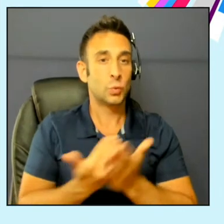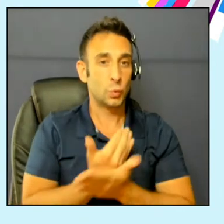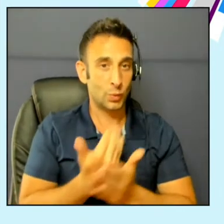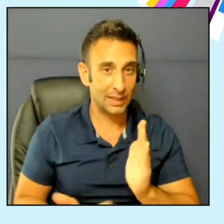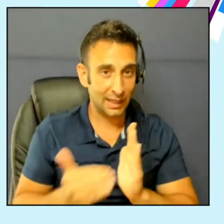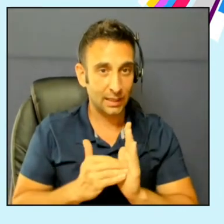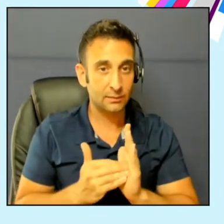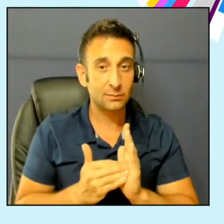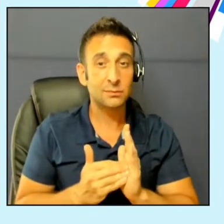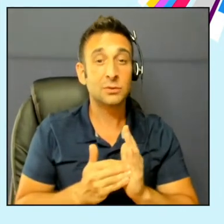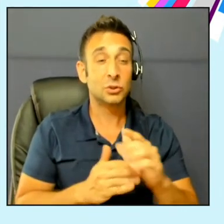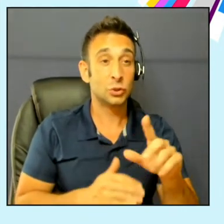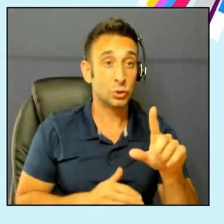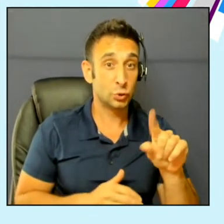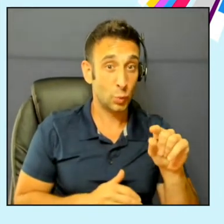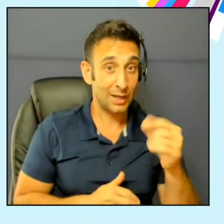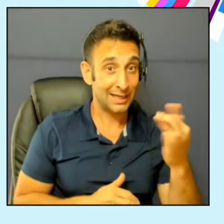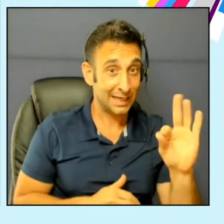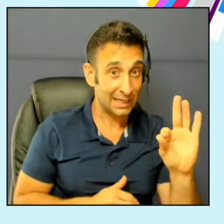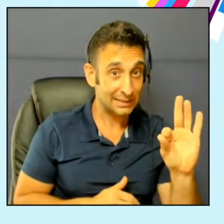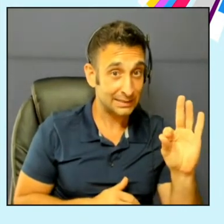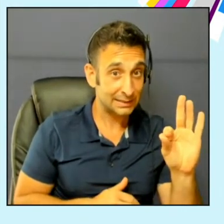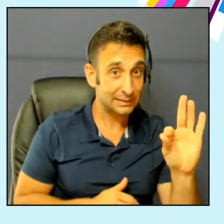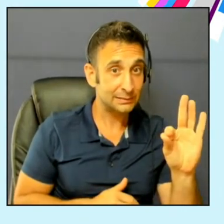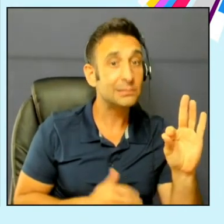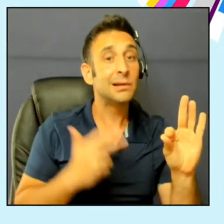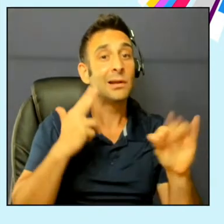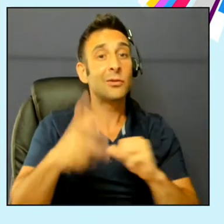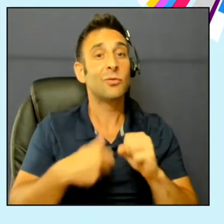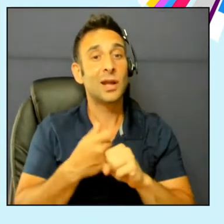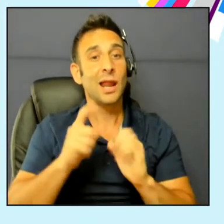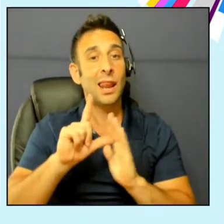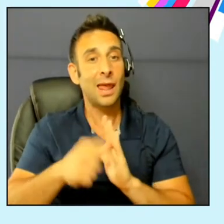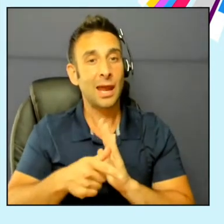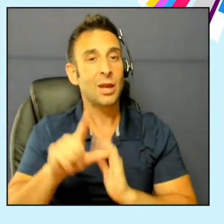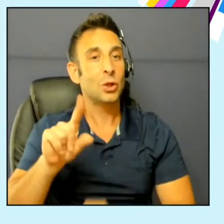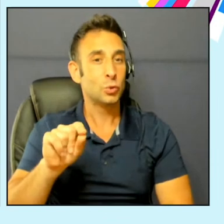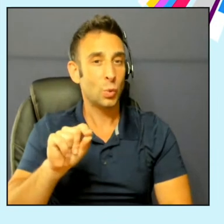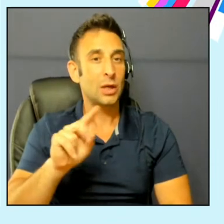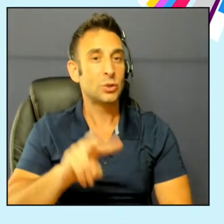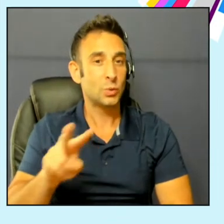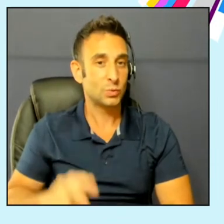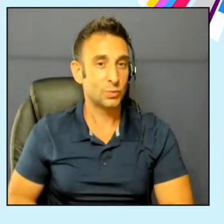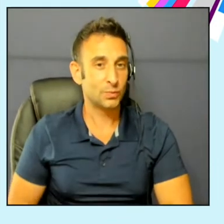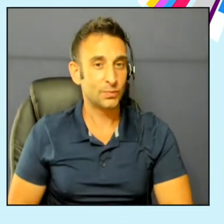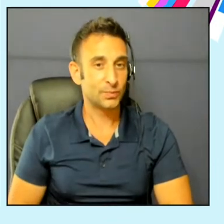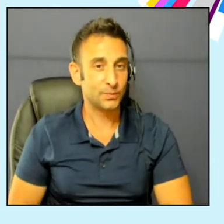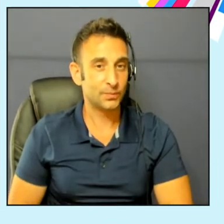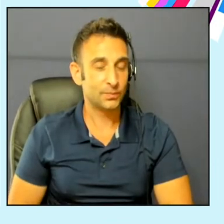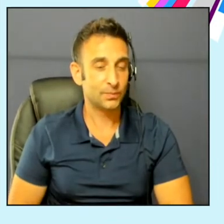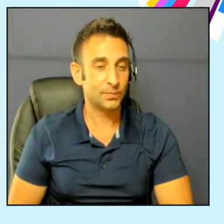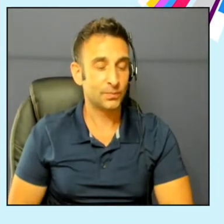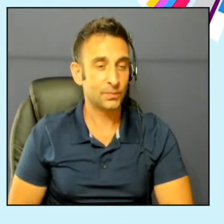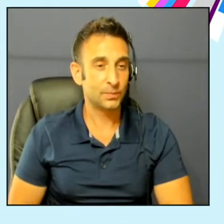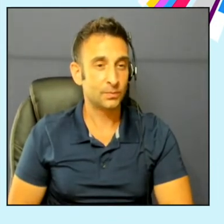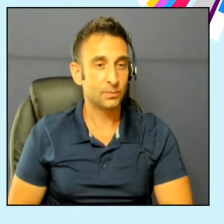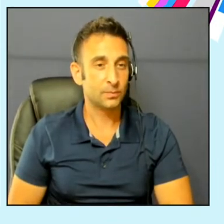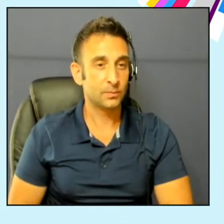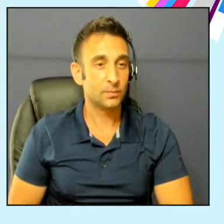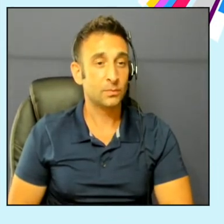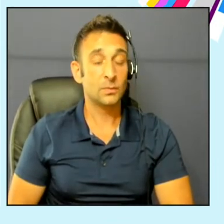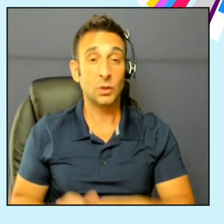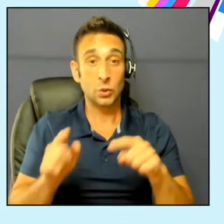in 2019. 3 years later, it needs to be renewed again. Now, for those who may not